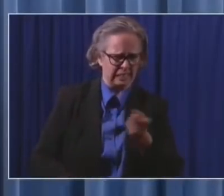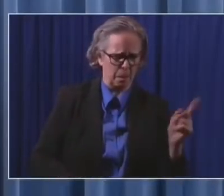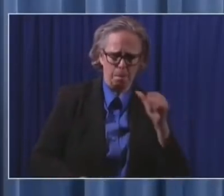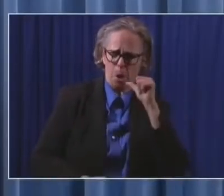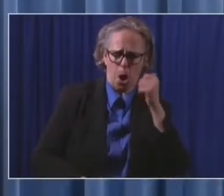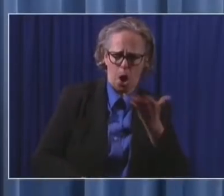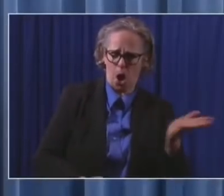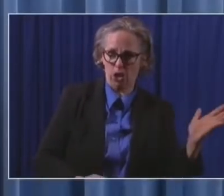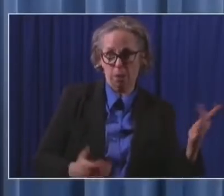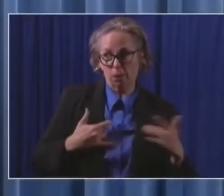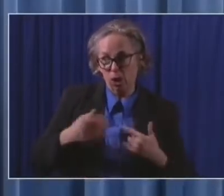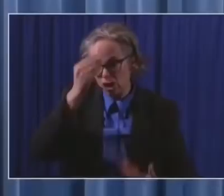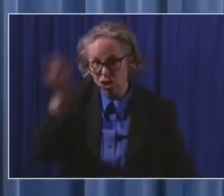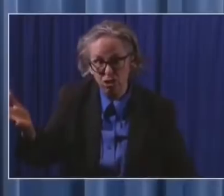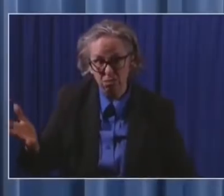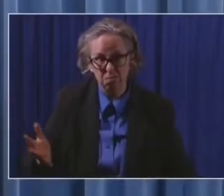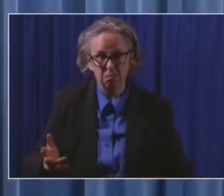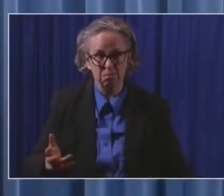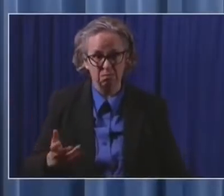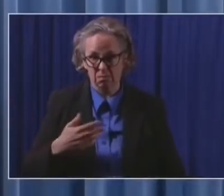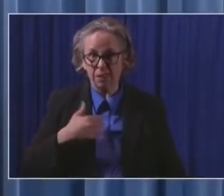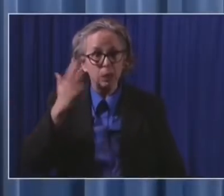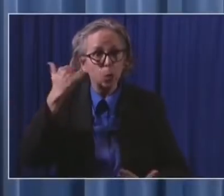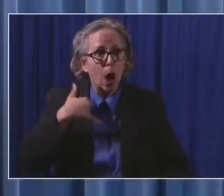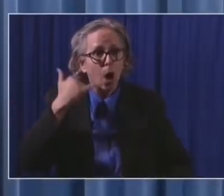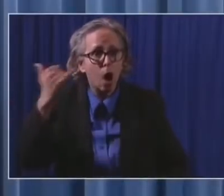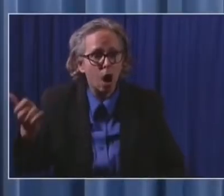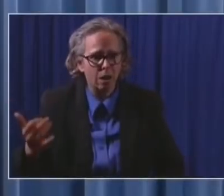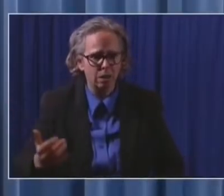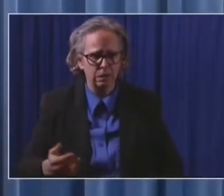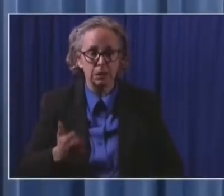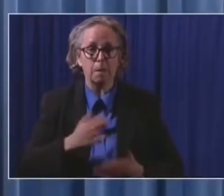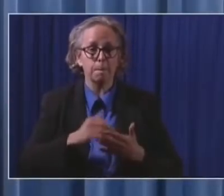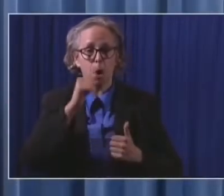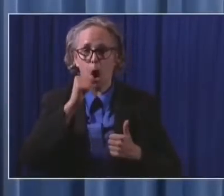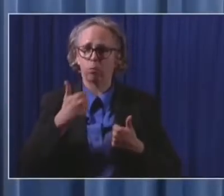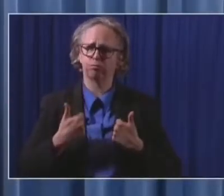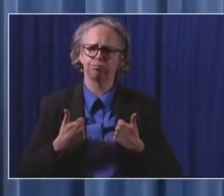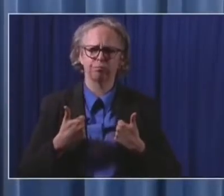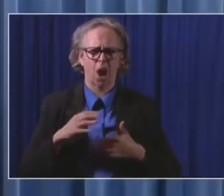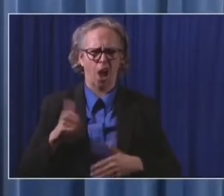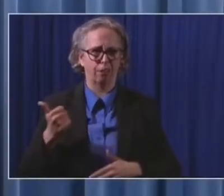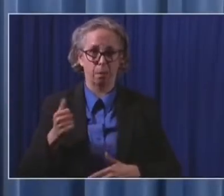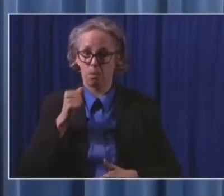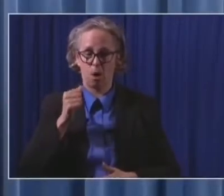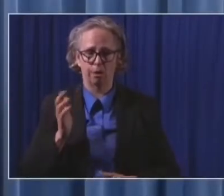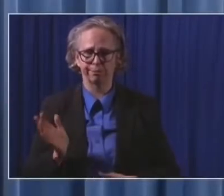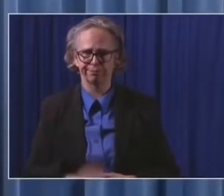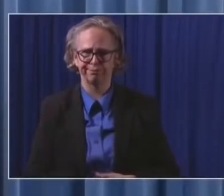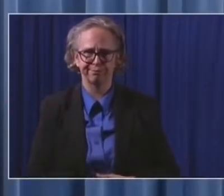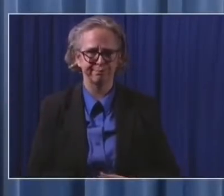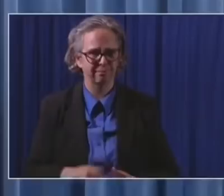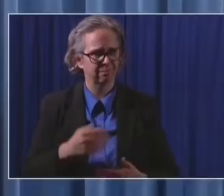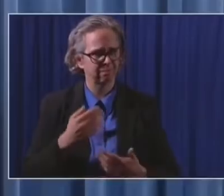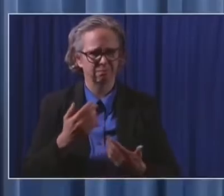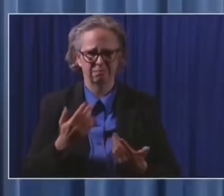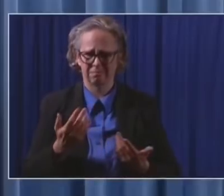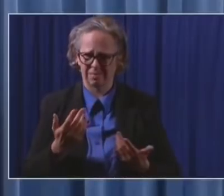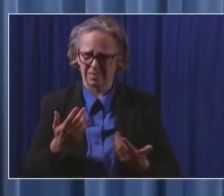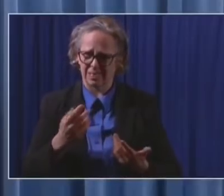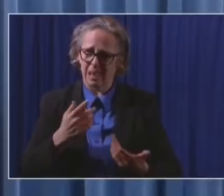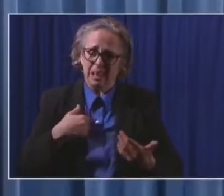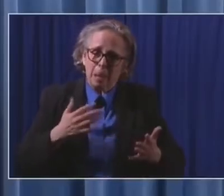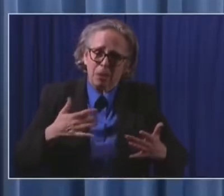was seeing and what was being reported in some bars. And so that was the reason for the call.